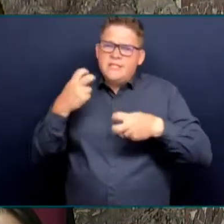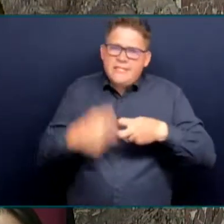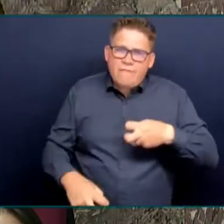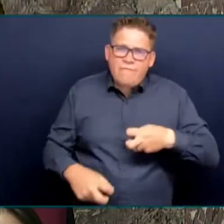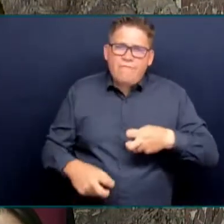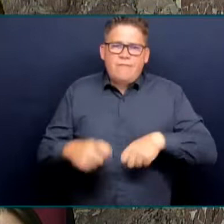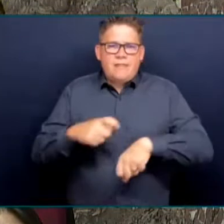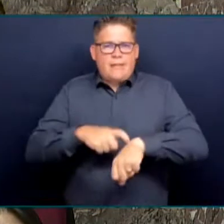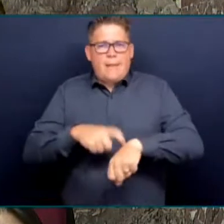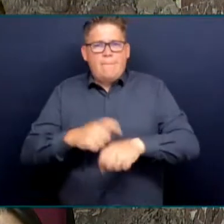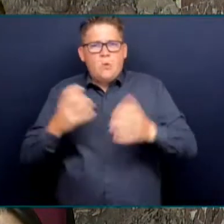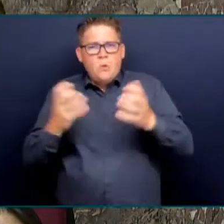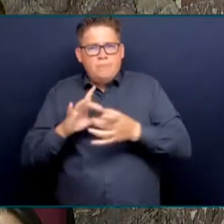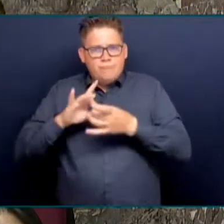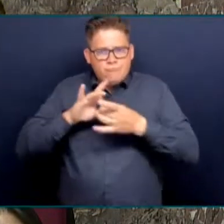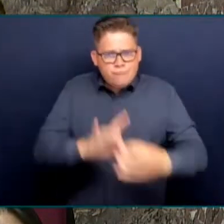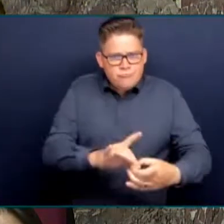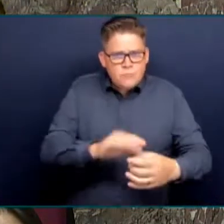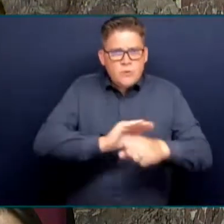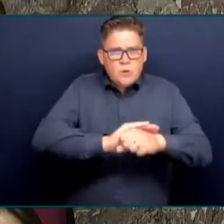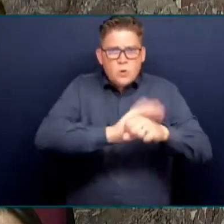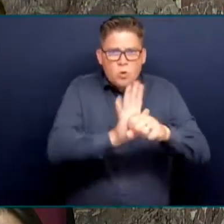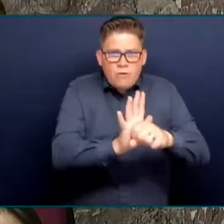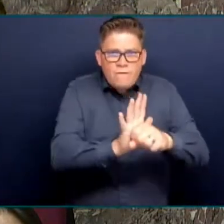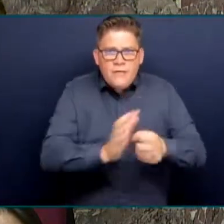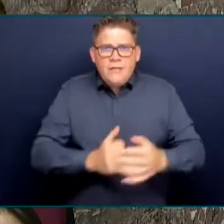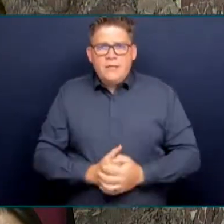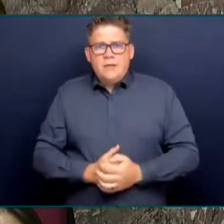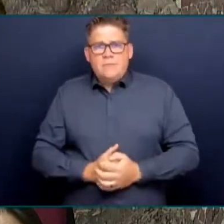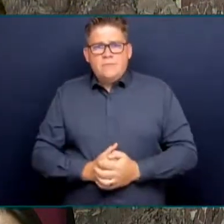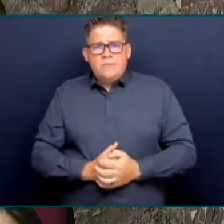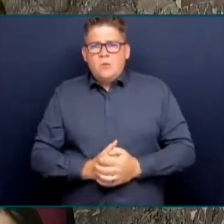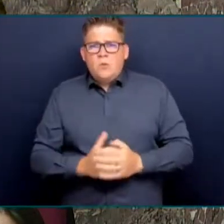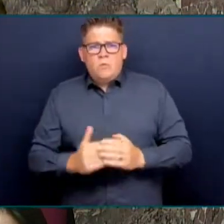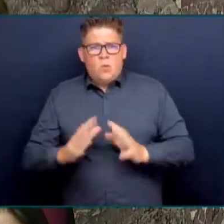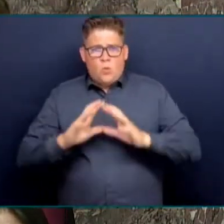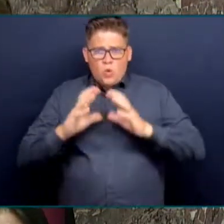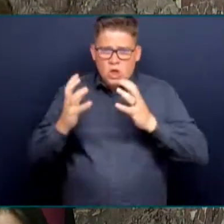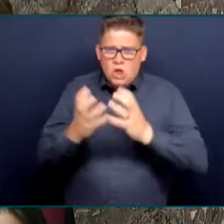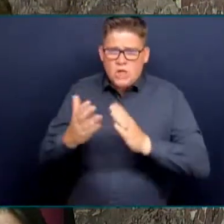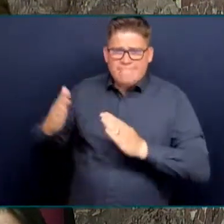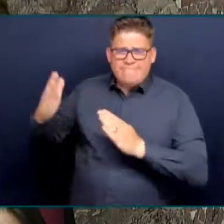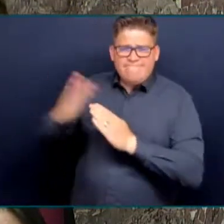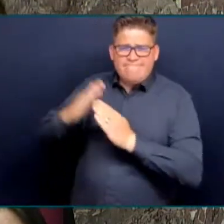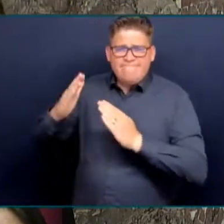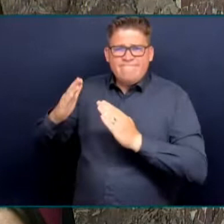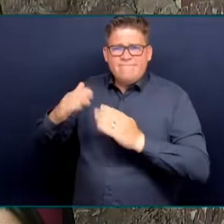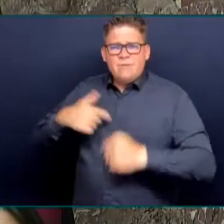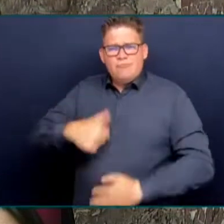has been without equal in the world, and I'm very proud of it. I'm very proud of everyone involved.